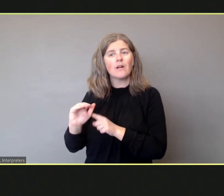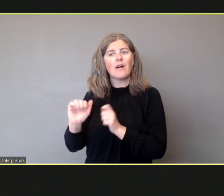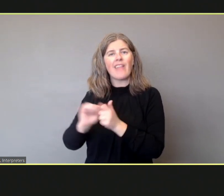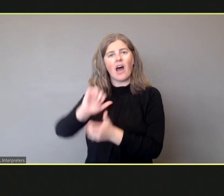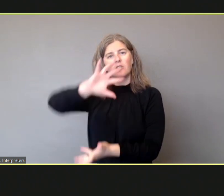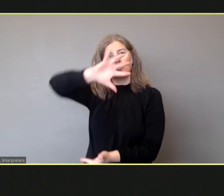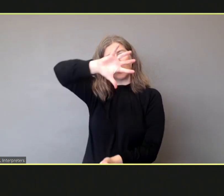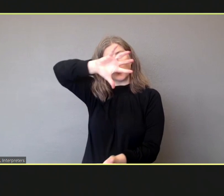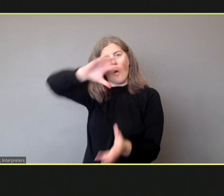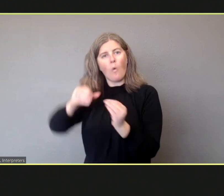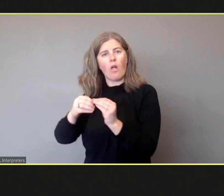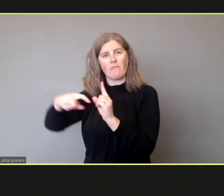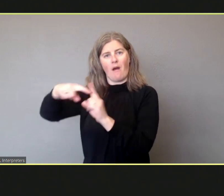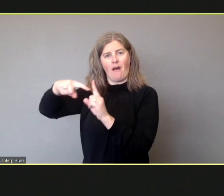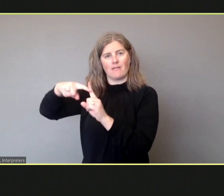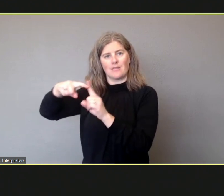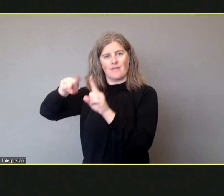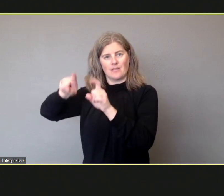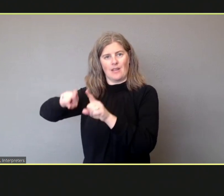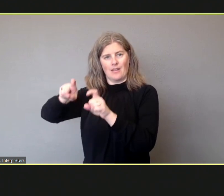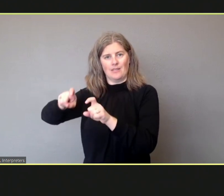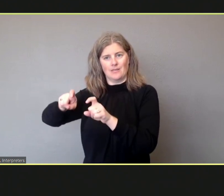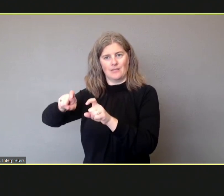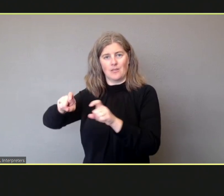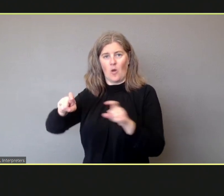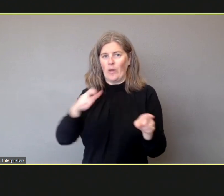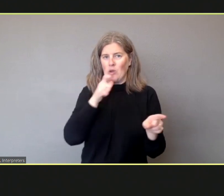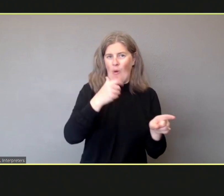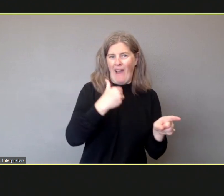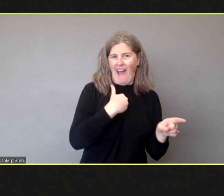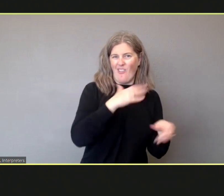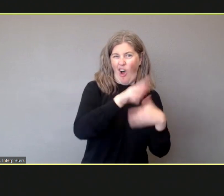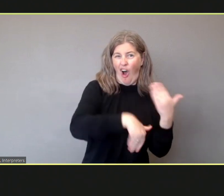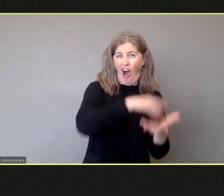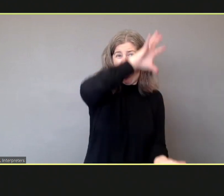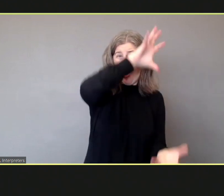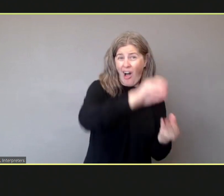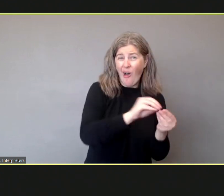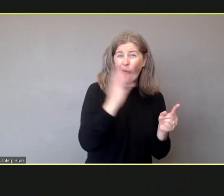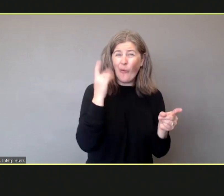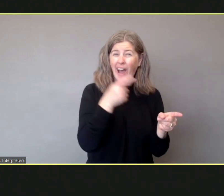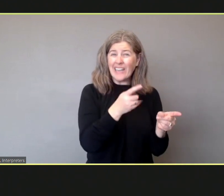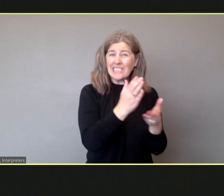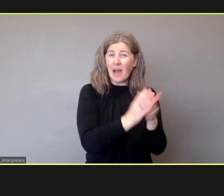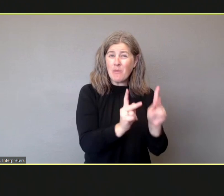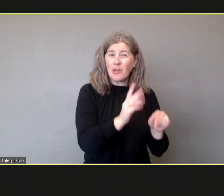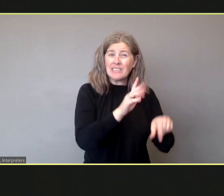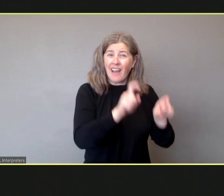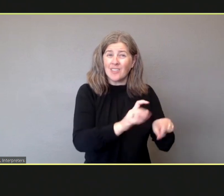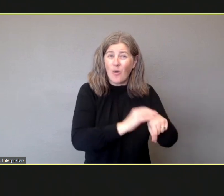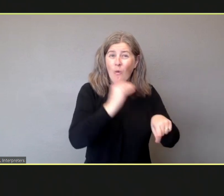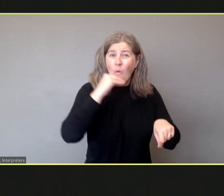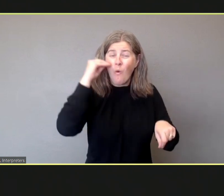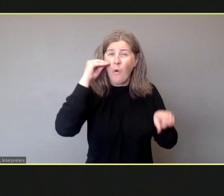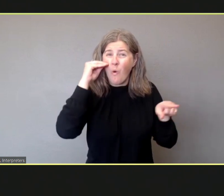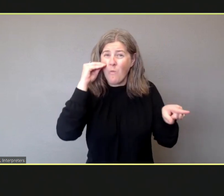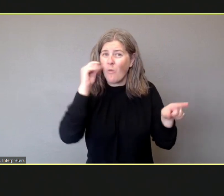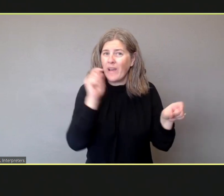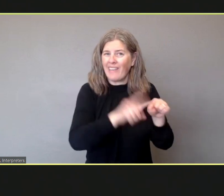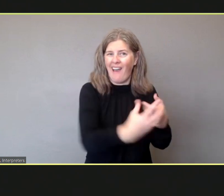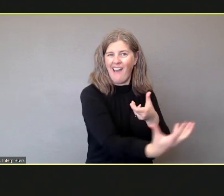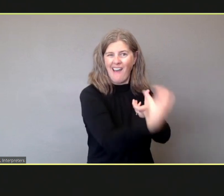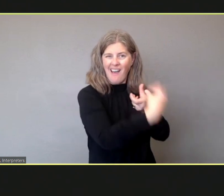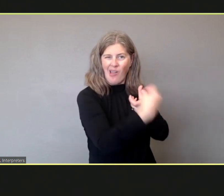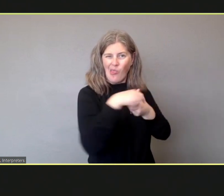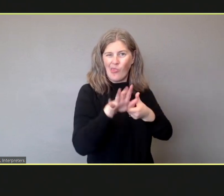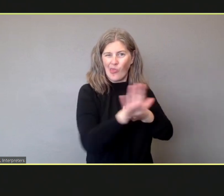of positive tests that we don't have because so many people are testing at home. We like that people are testing at home. But yeah, I think everyone in New